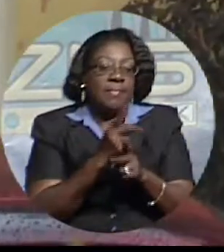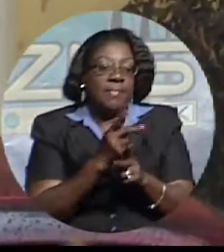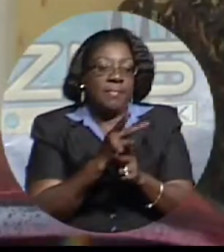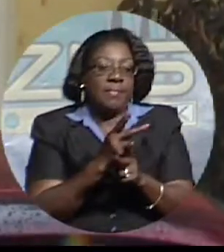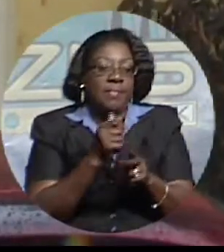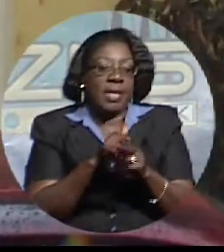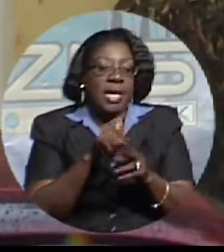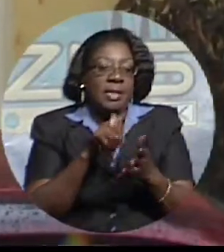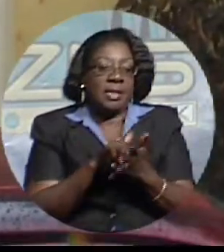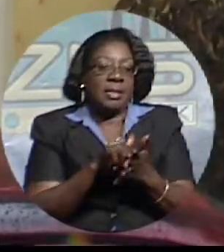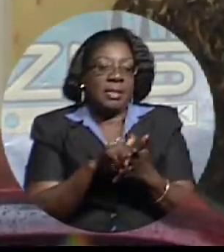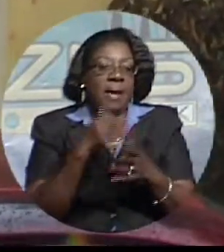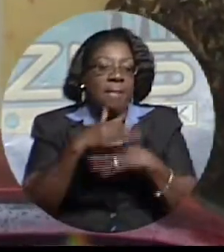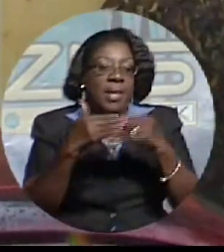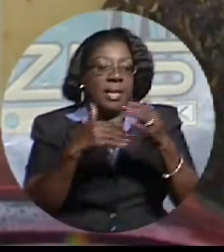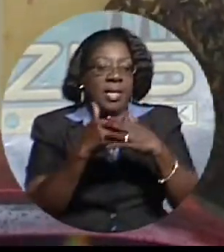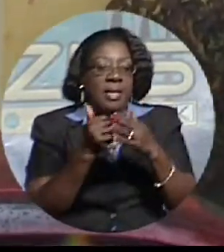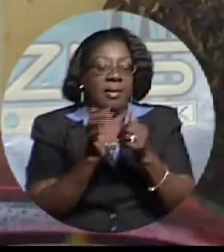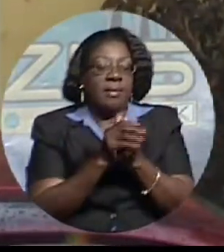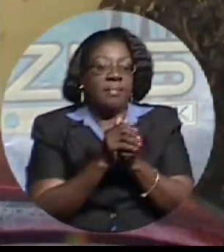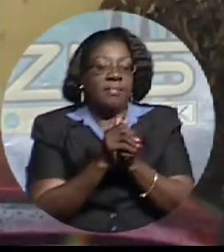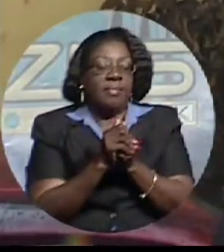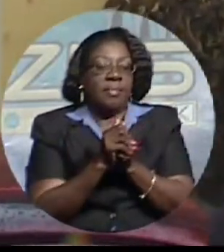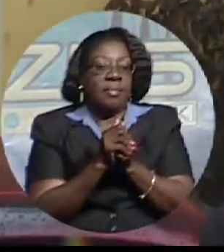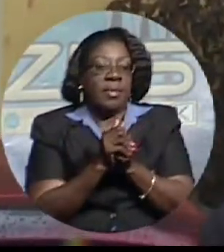far too few of in the country.